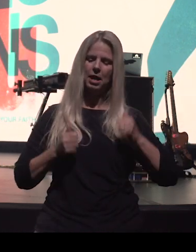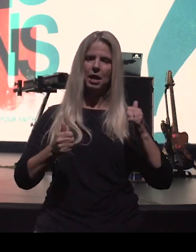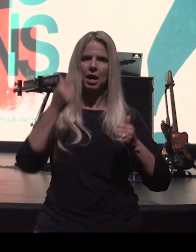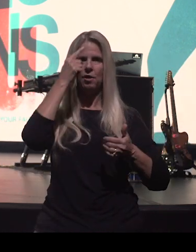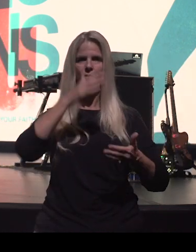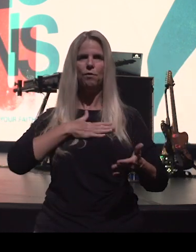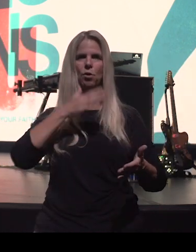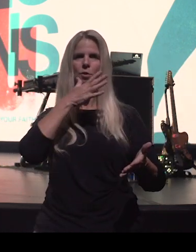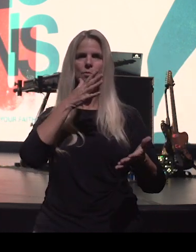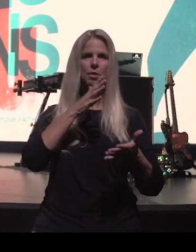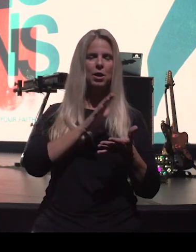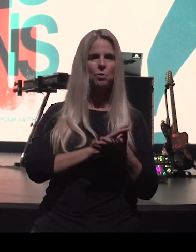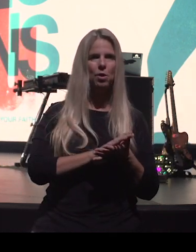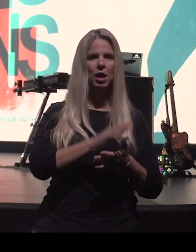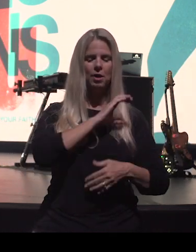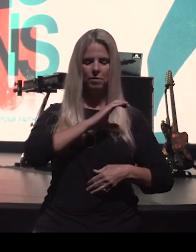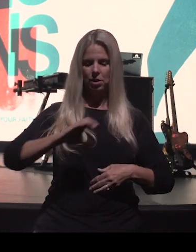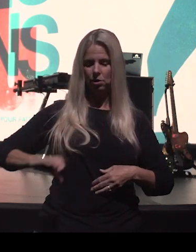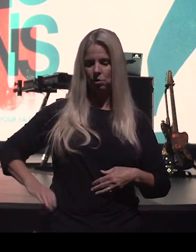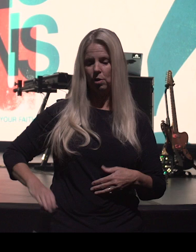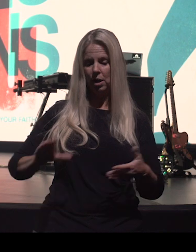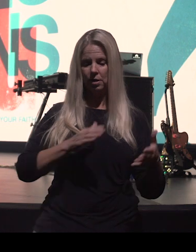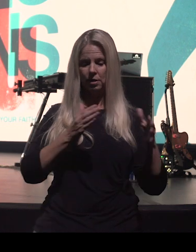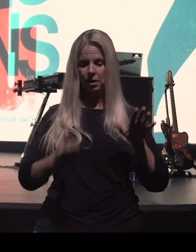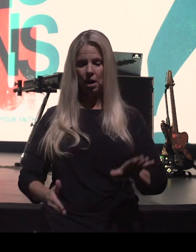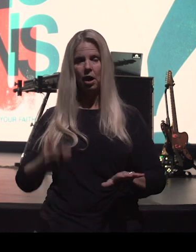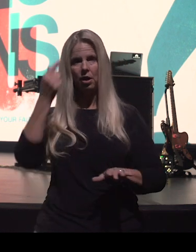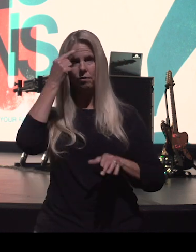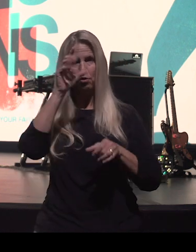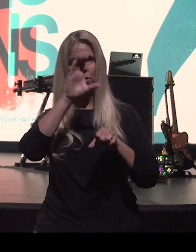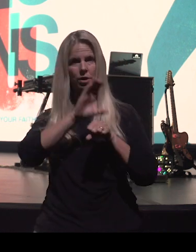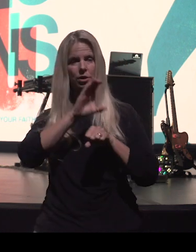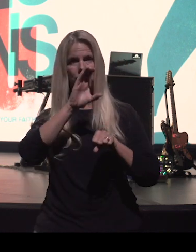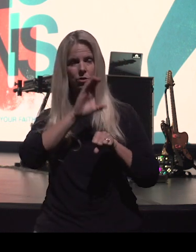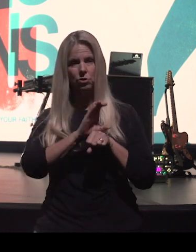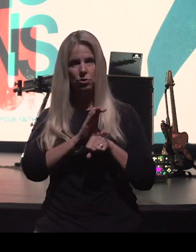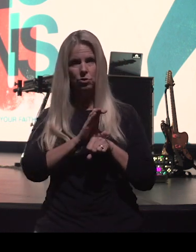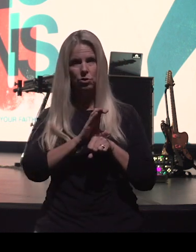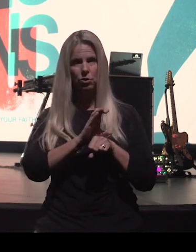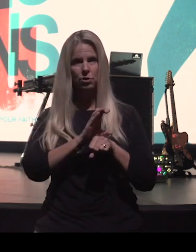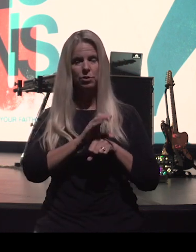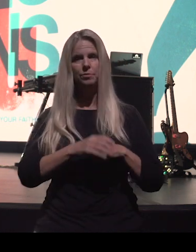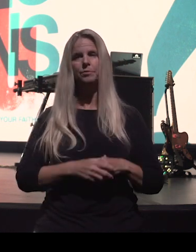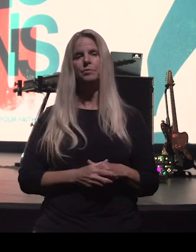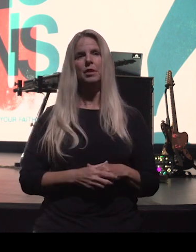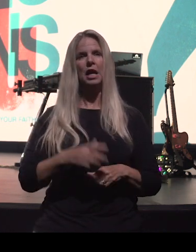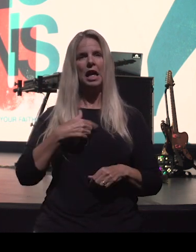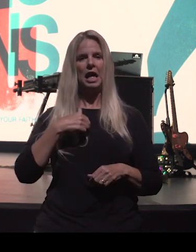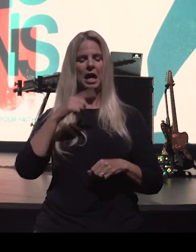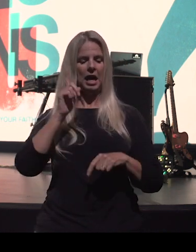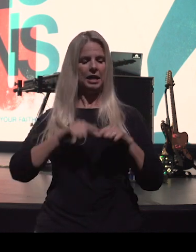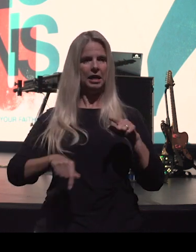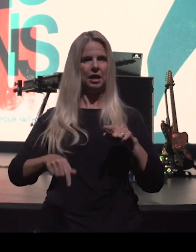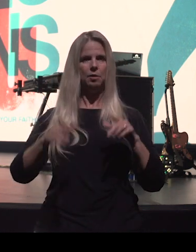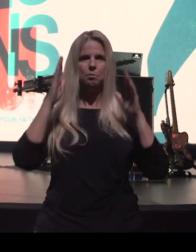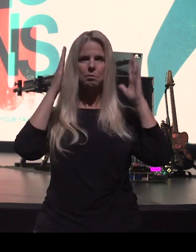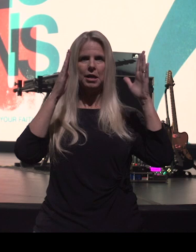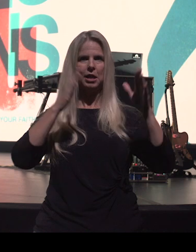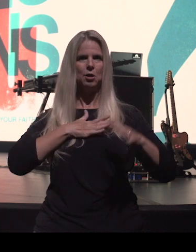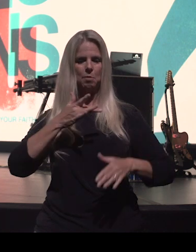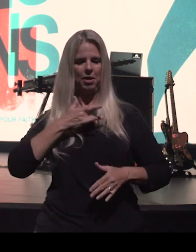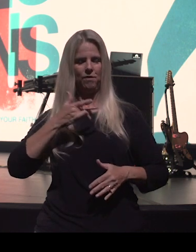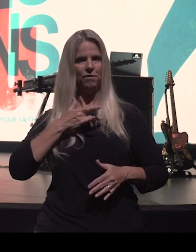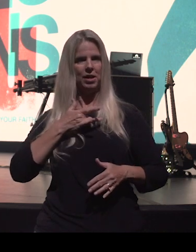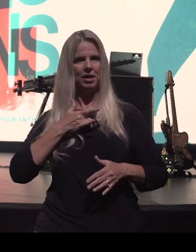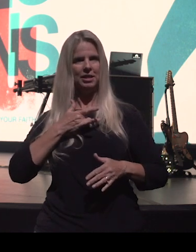as Christ died for the church. That's what I have to do as a husband. I can't listen to my feelings all the time. You want to know why?